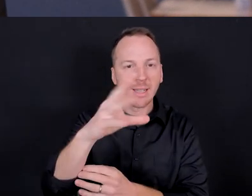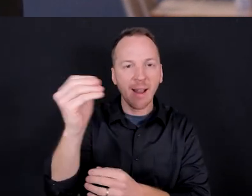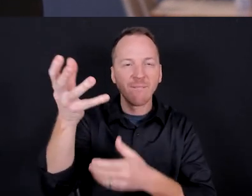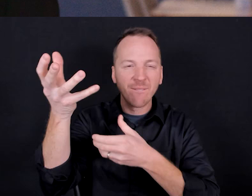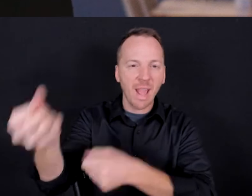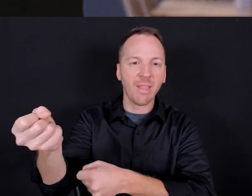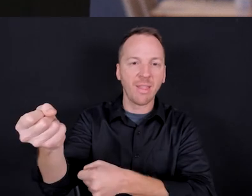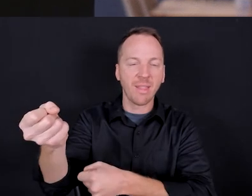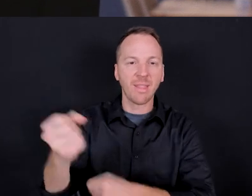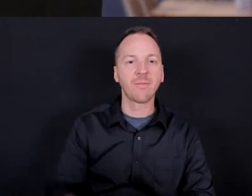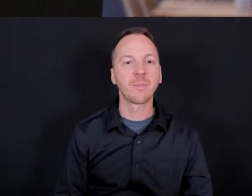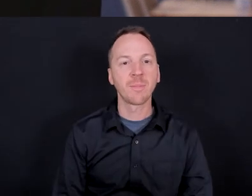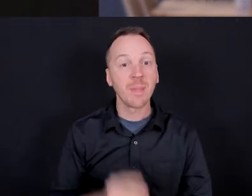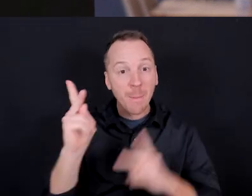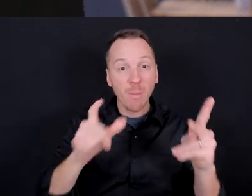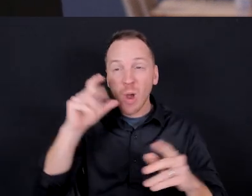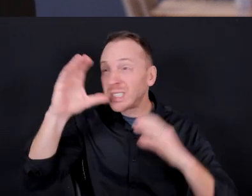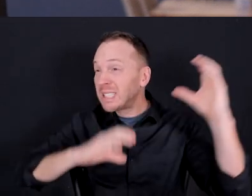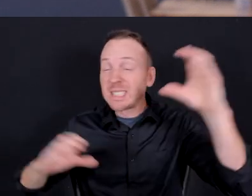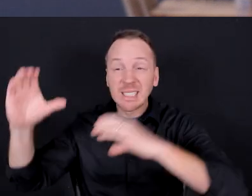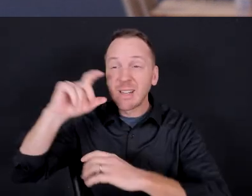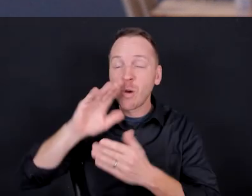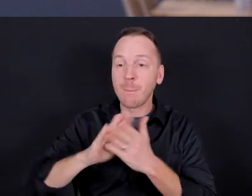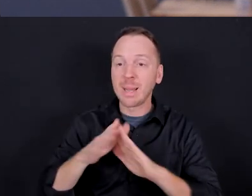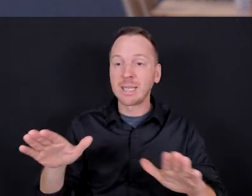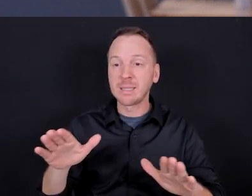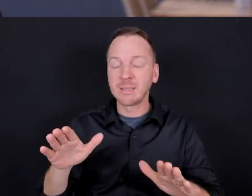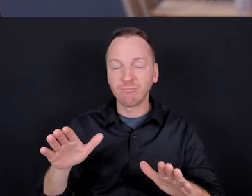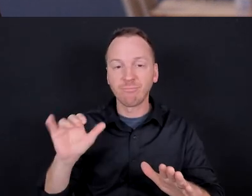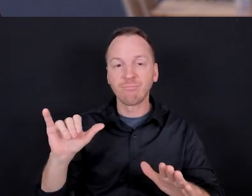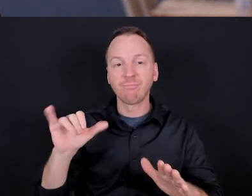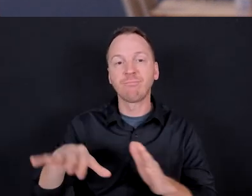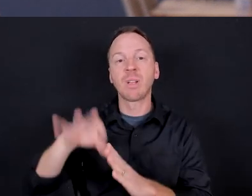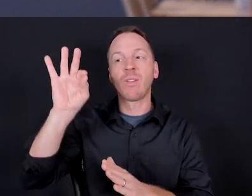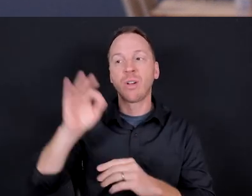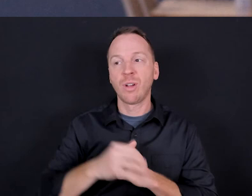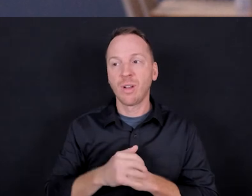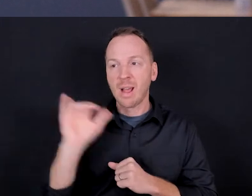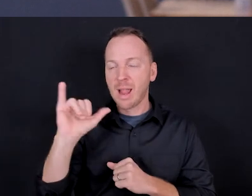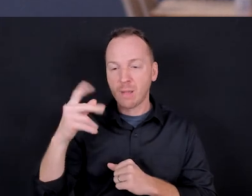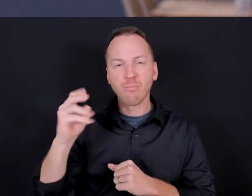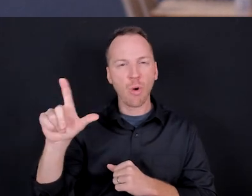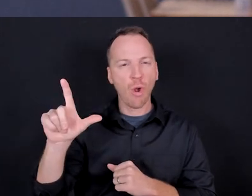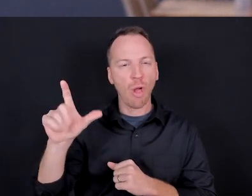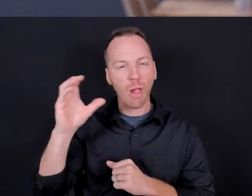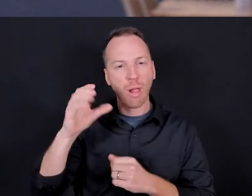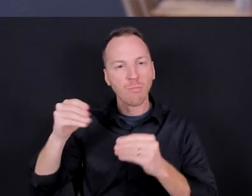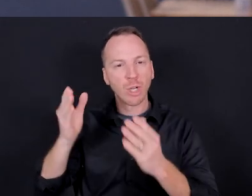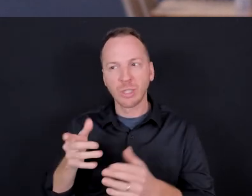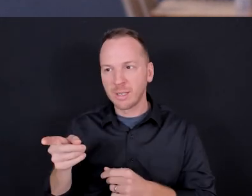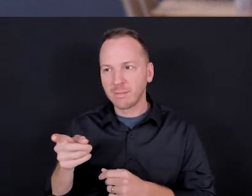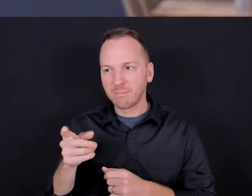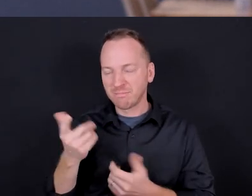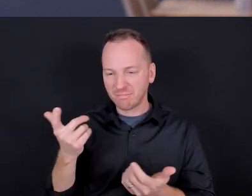For those people that were searching high and low for some kind of peace, they probably discovered, like the pearl merchant,